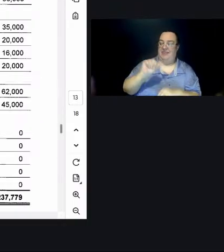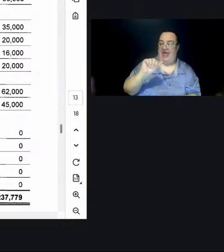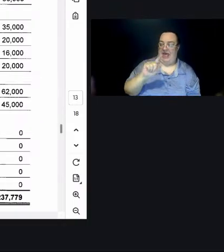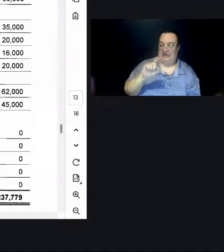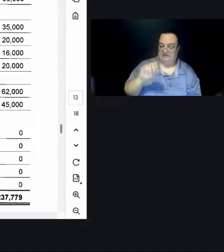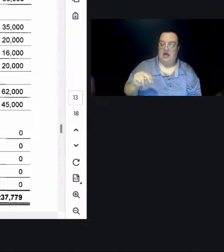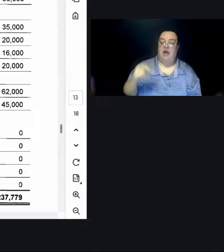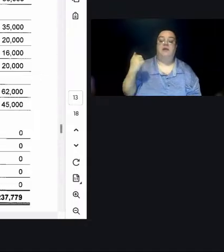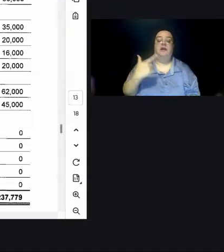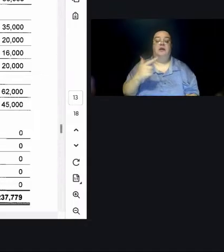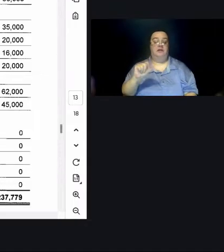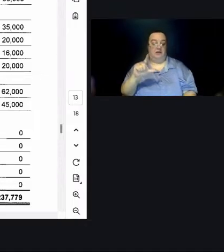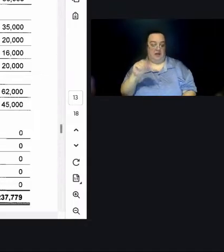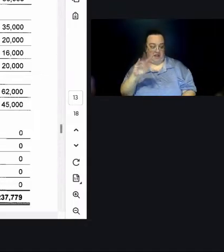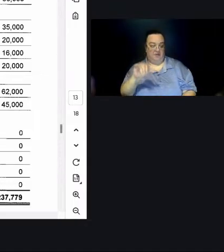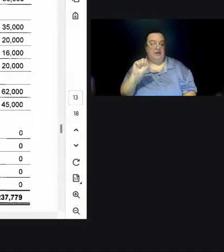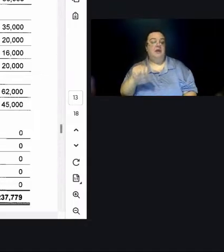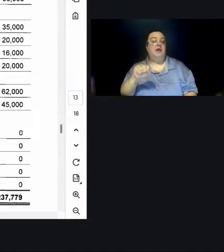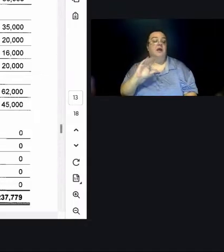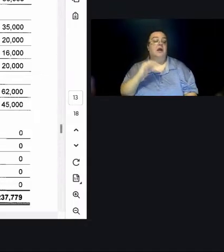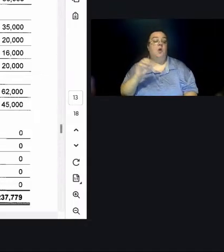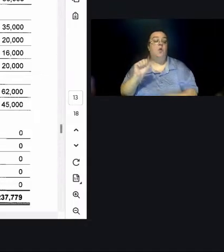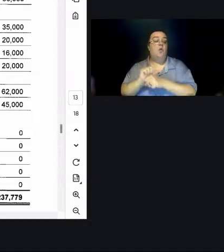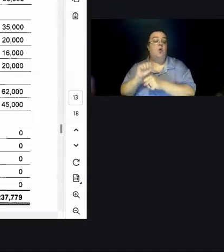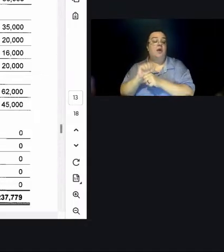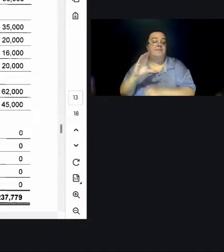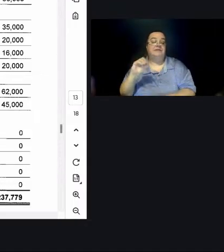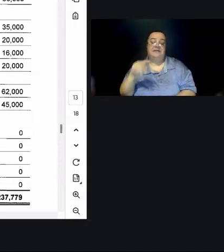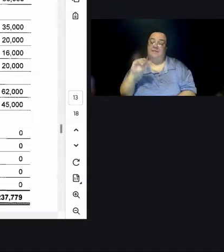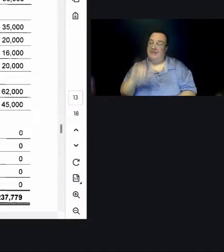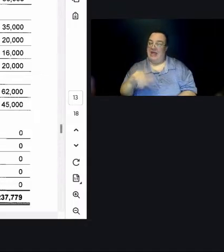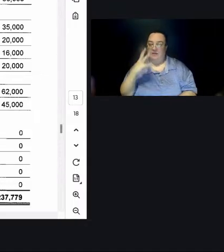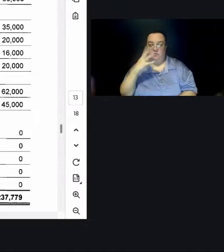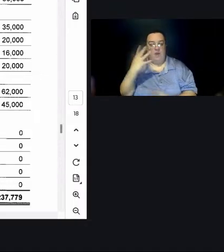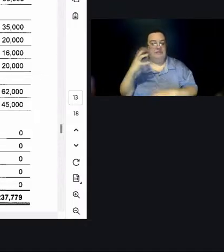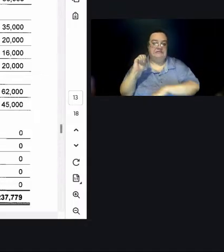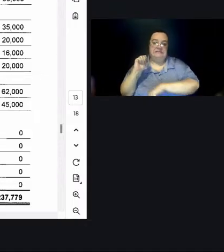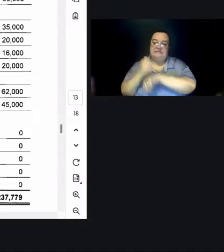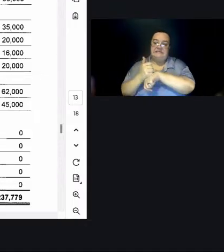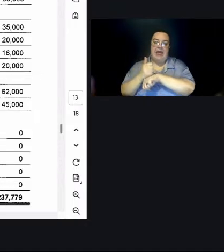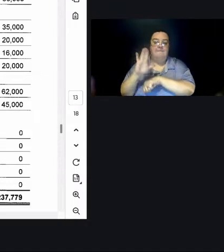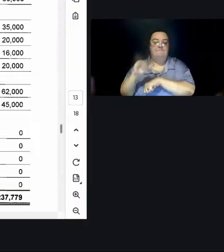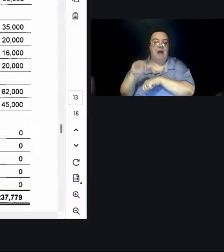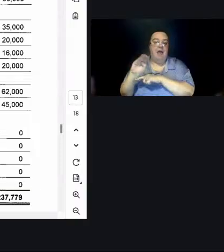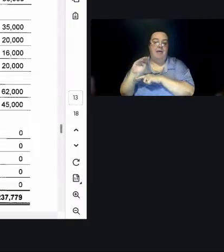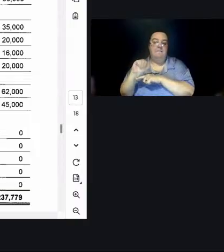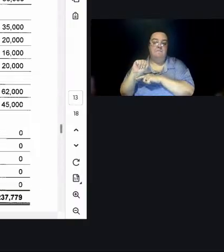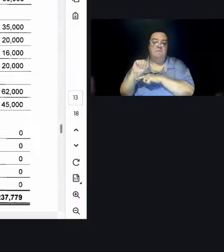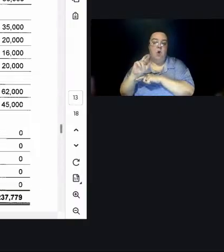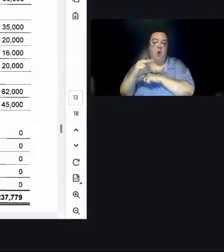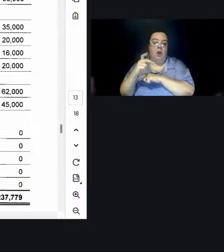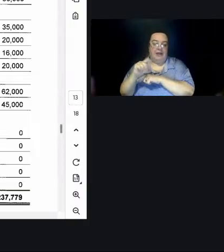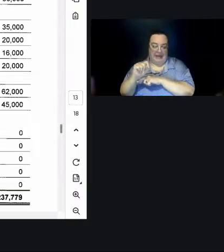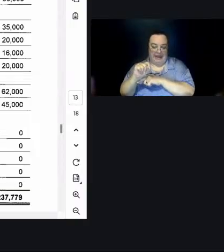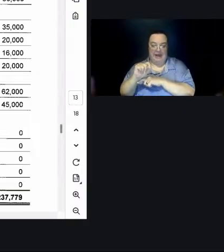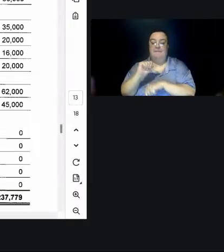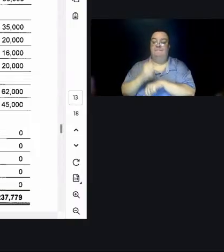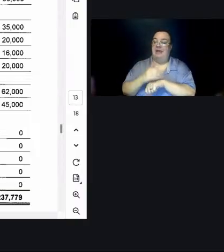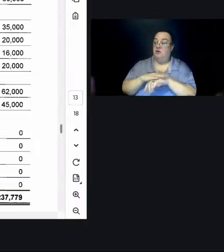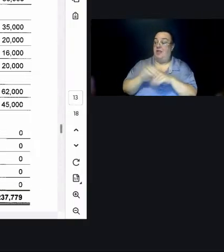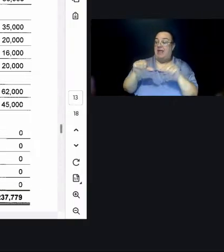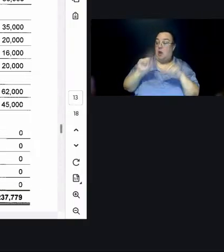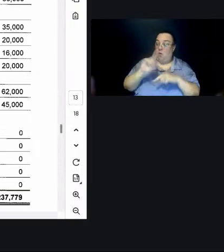Yeah, our workman's comp, those are pretty much the prices that are set by the market and the area in which we live.